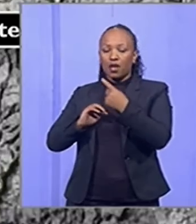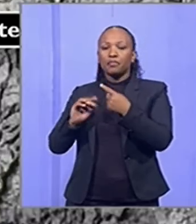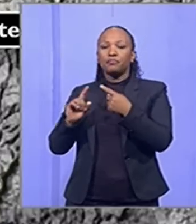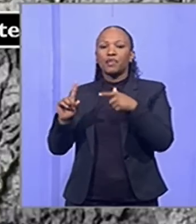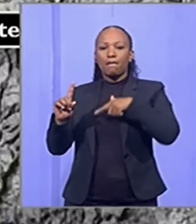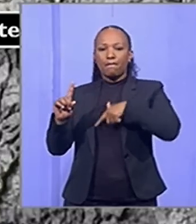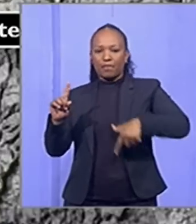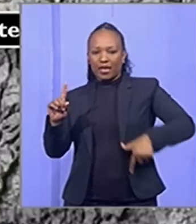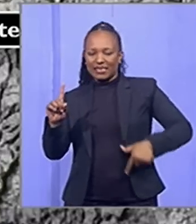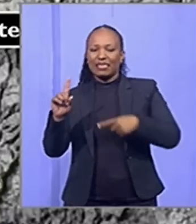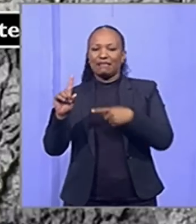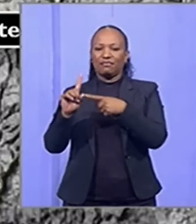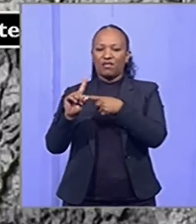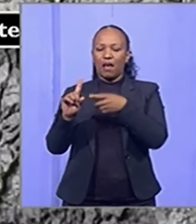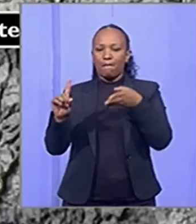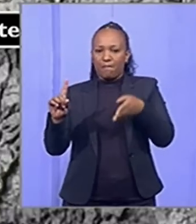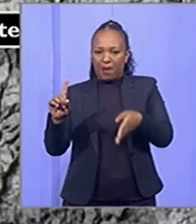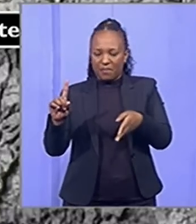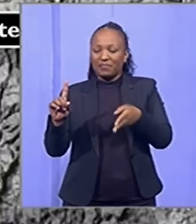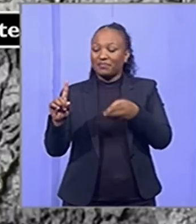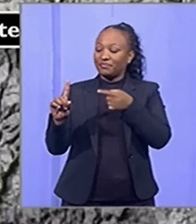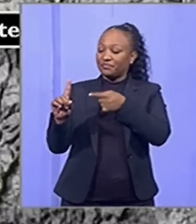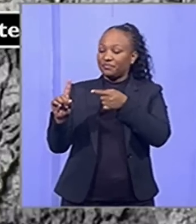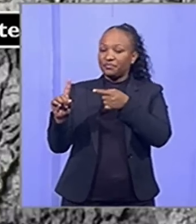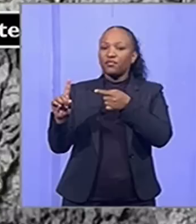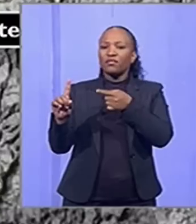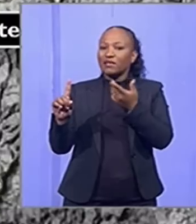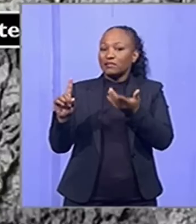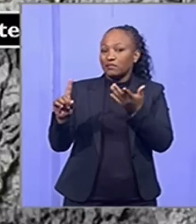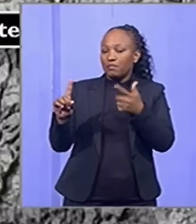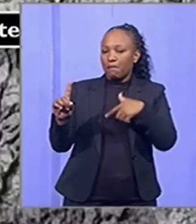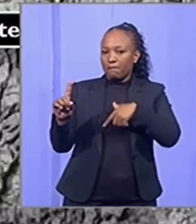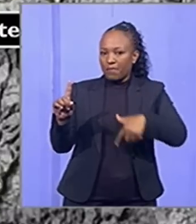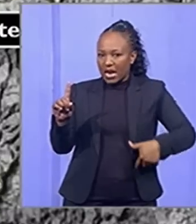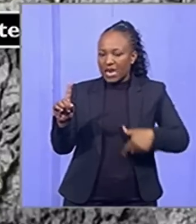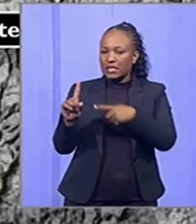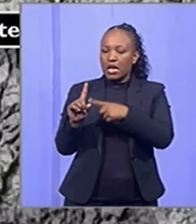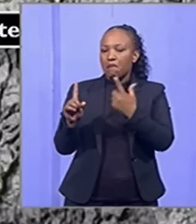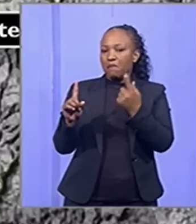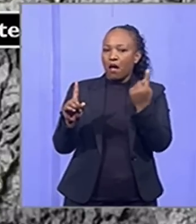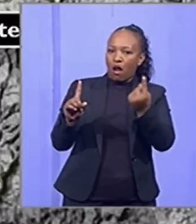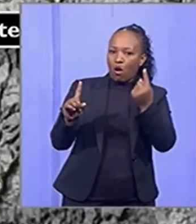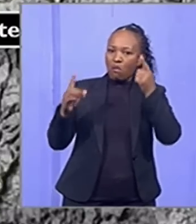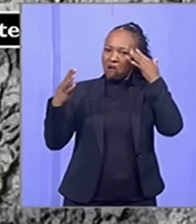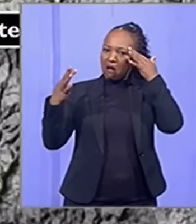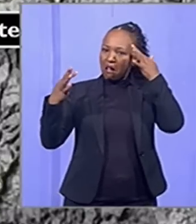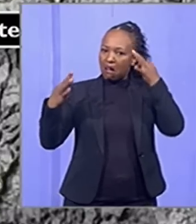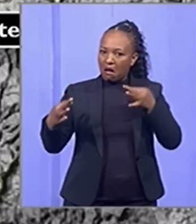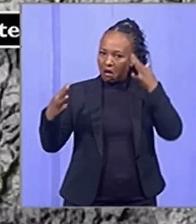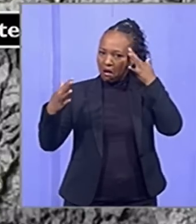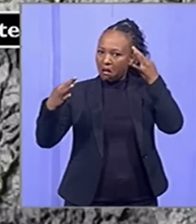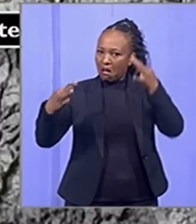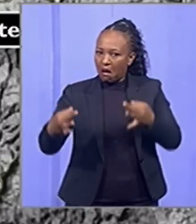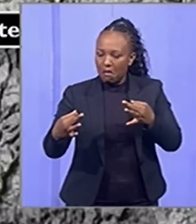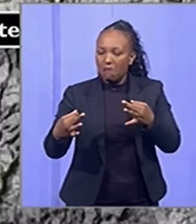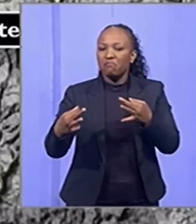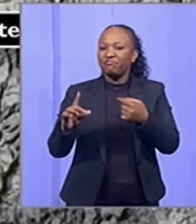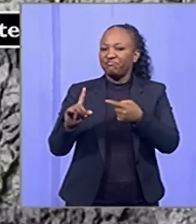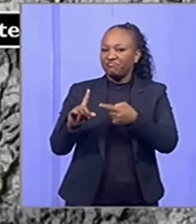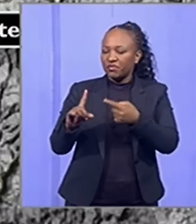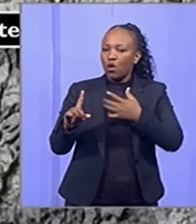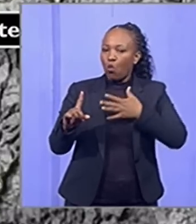presidente yo e leng hore mohlomong ke ena a nkang diketo ke ena a batlang